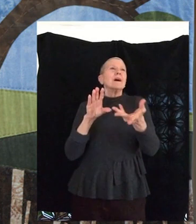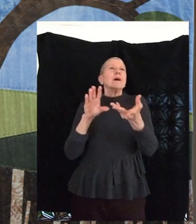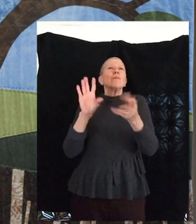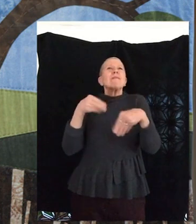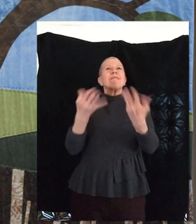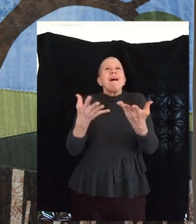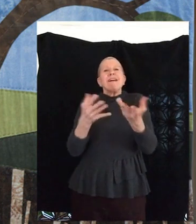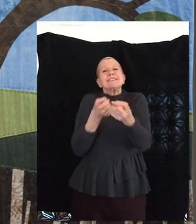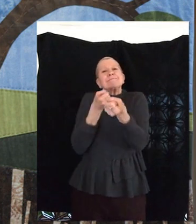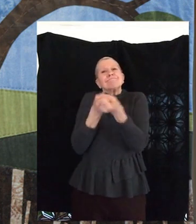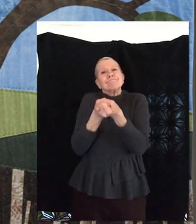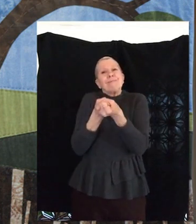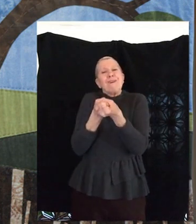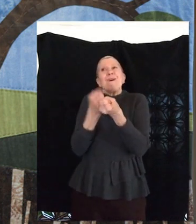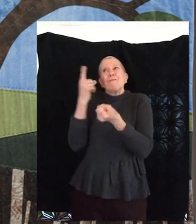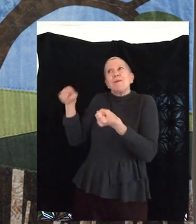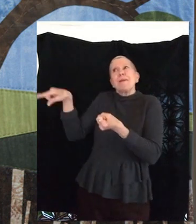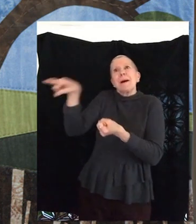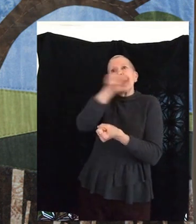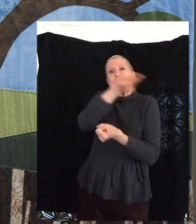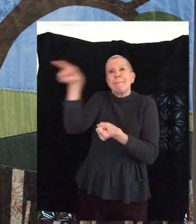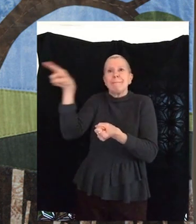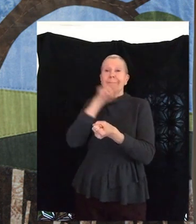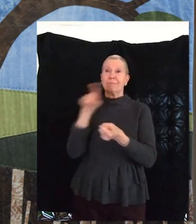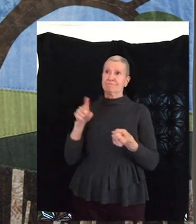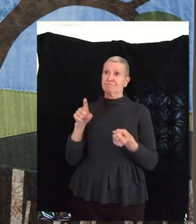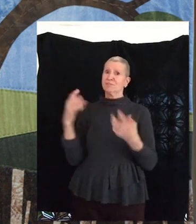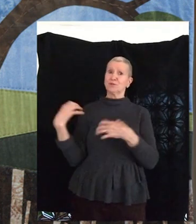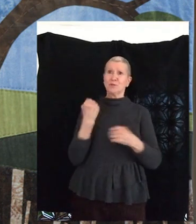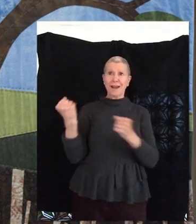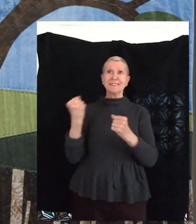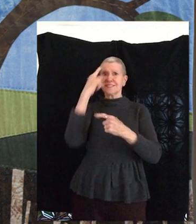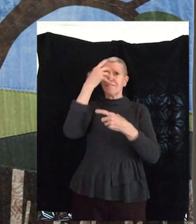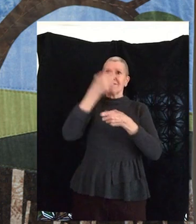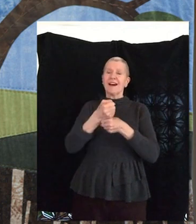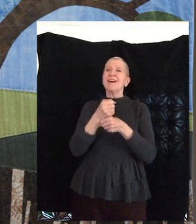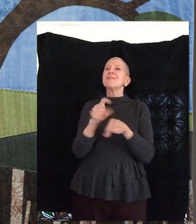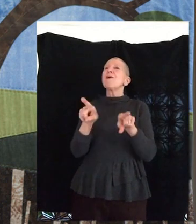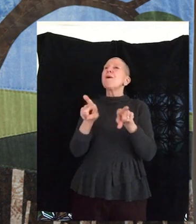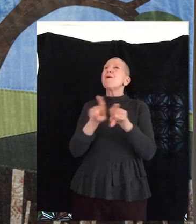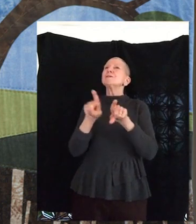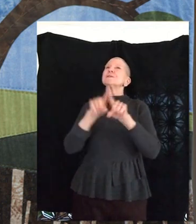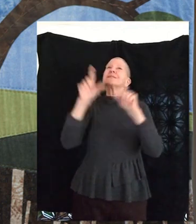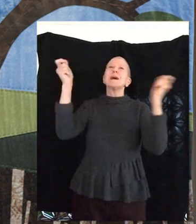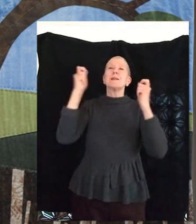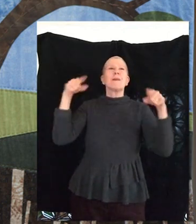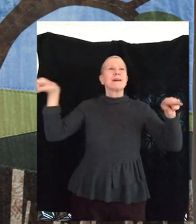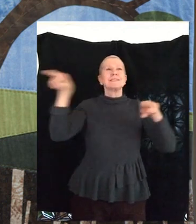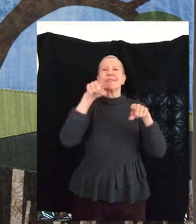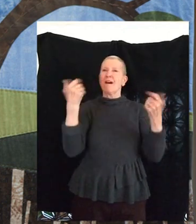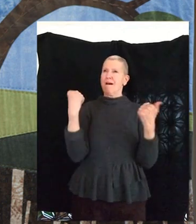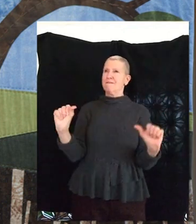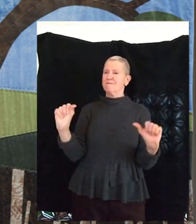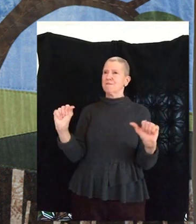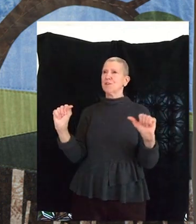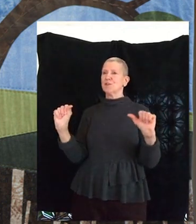community and beyond, as well as provides a small respite for congregational worship leaders. We